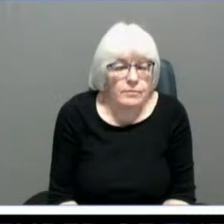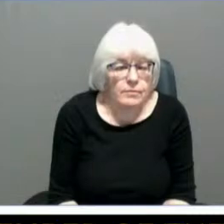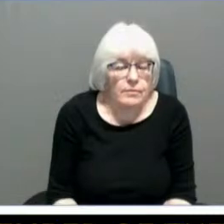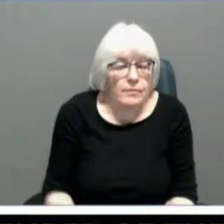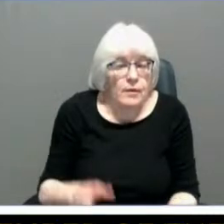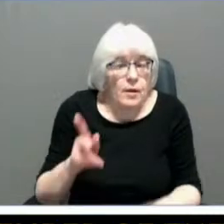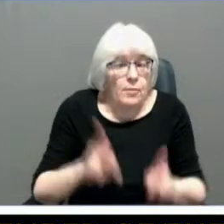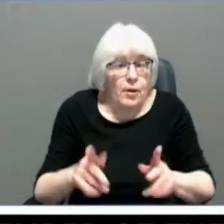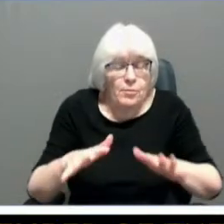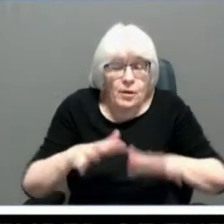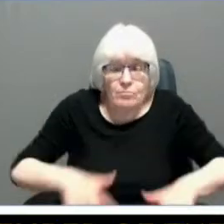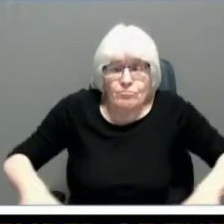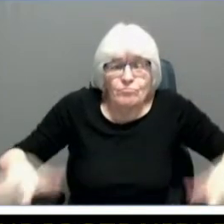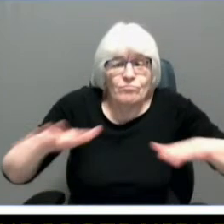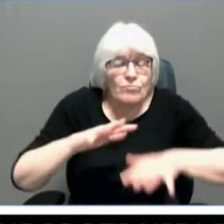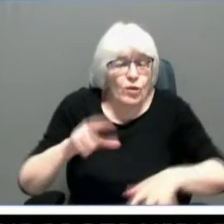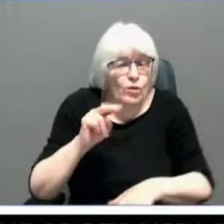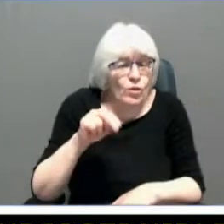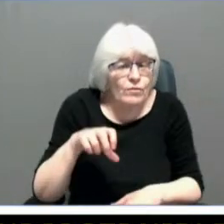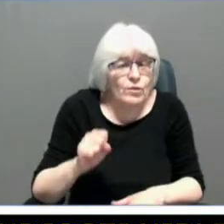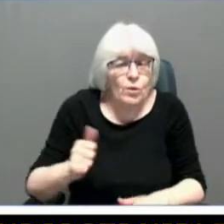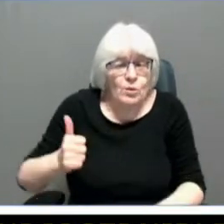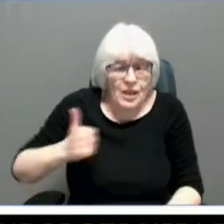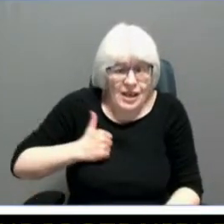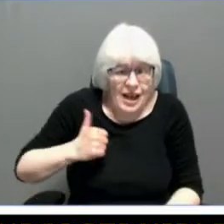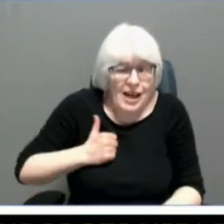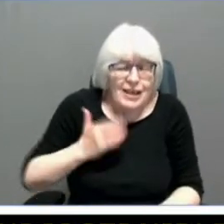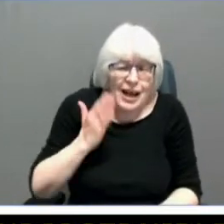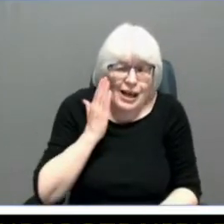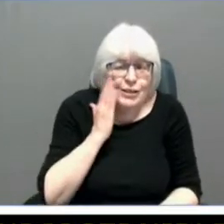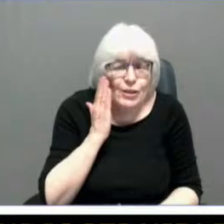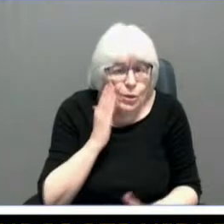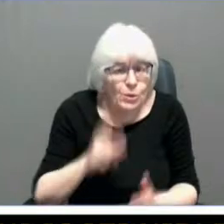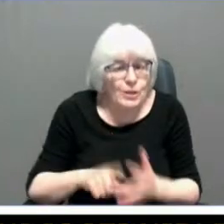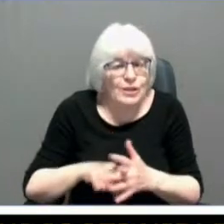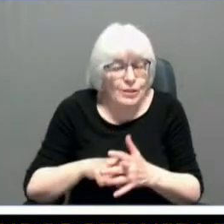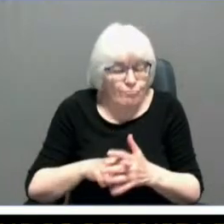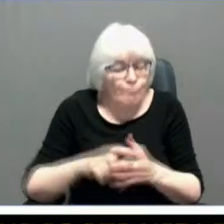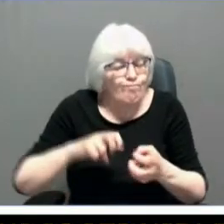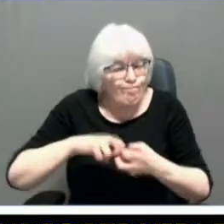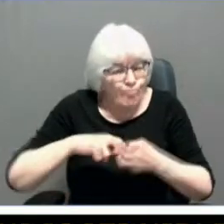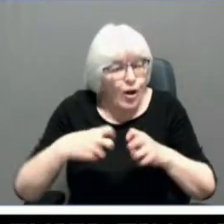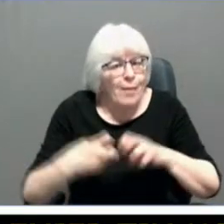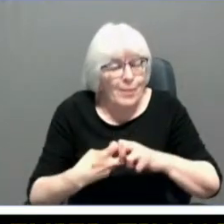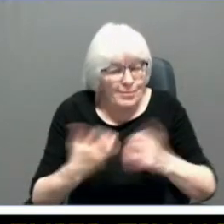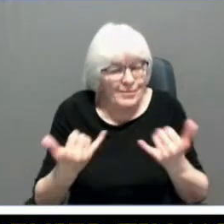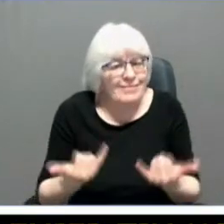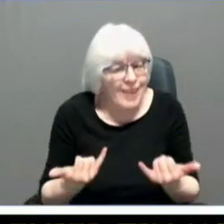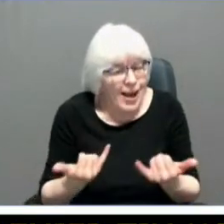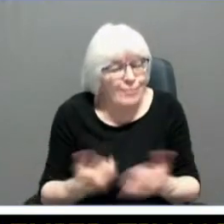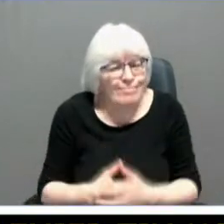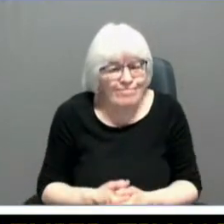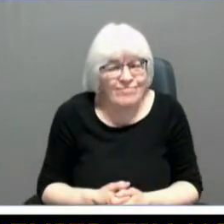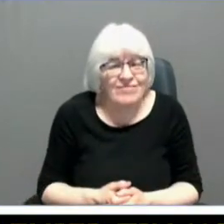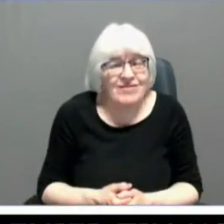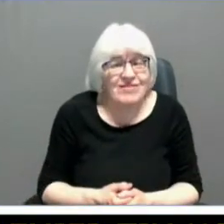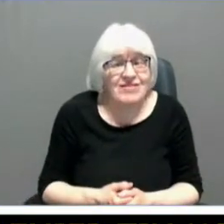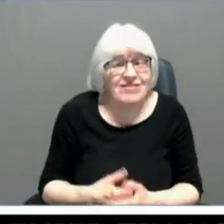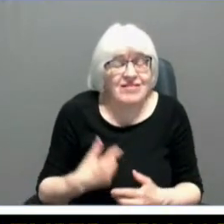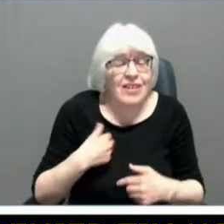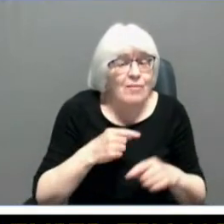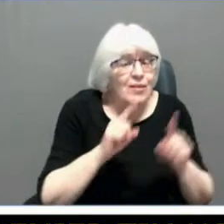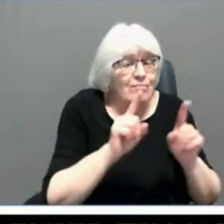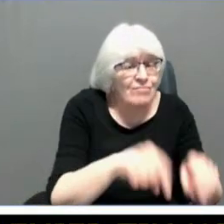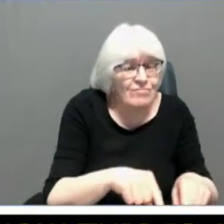that this is a bigger issue than any one province. I mean, you couldn't go to any community in the world right now